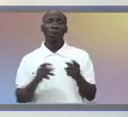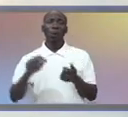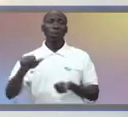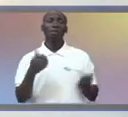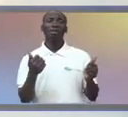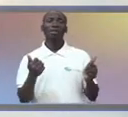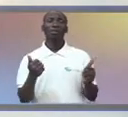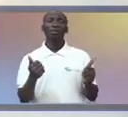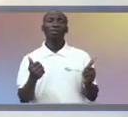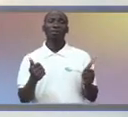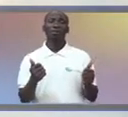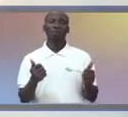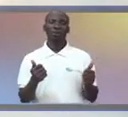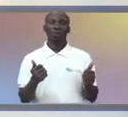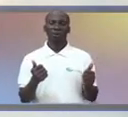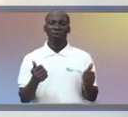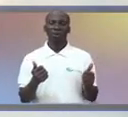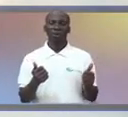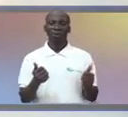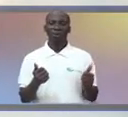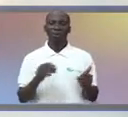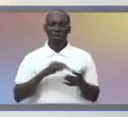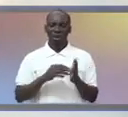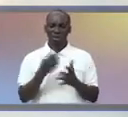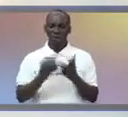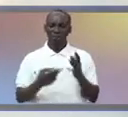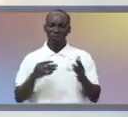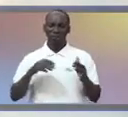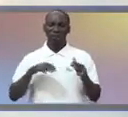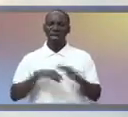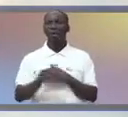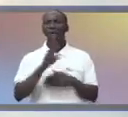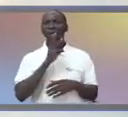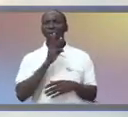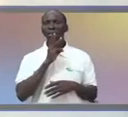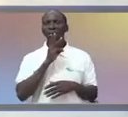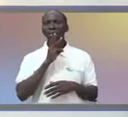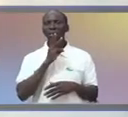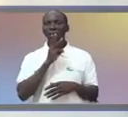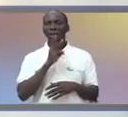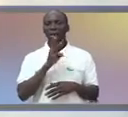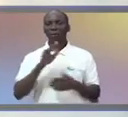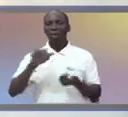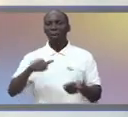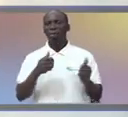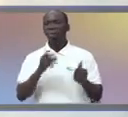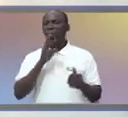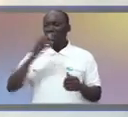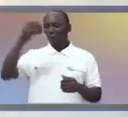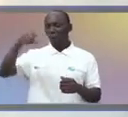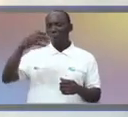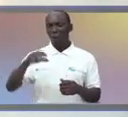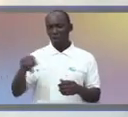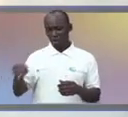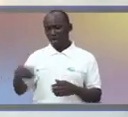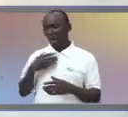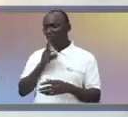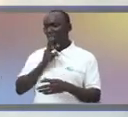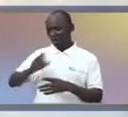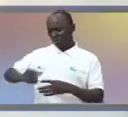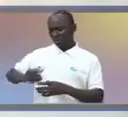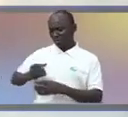Cup kasie pa nsio wo. Ko mbe hwie bi agu cup mu. Na nka Philip de aye sign of the cross wo papa nanim. But the su bo